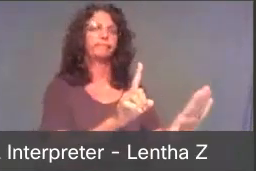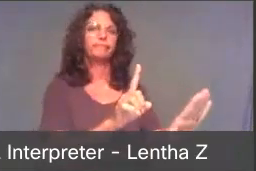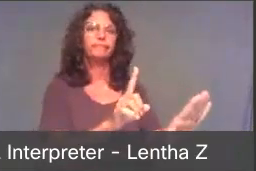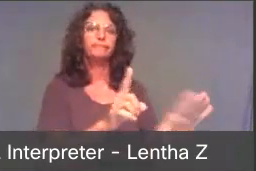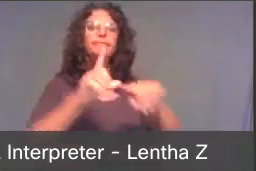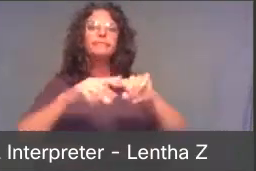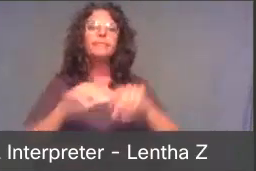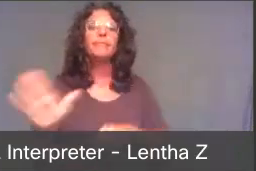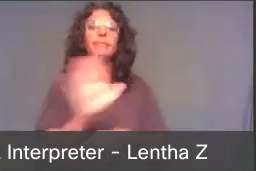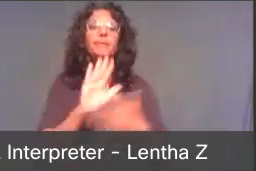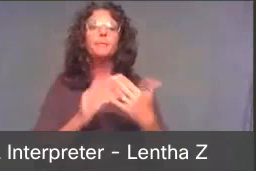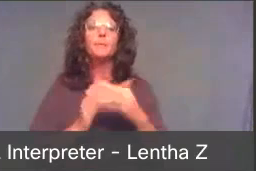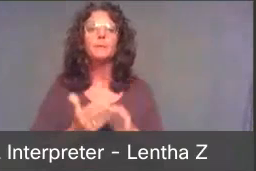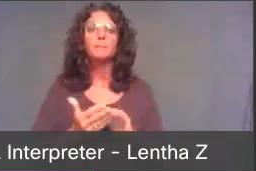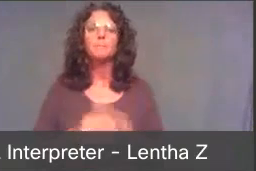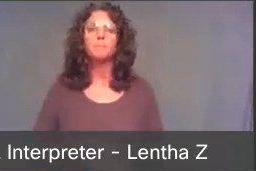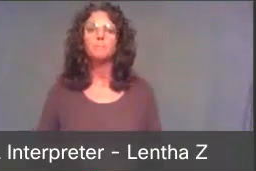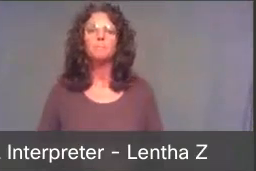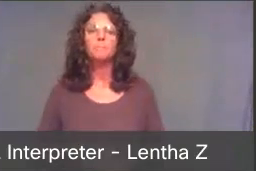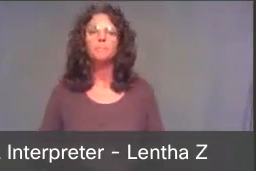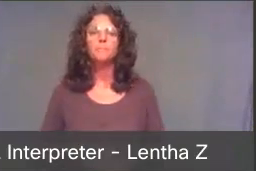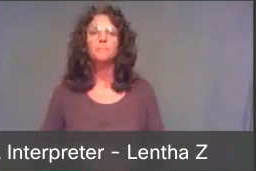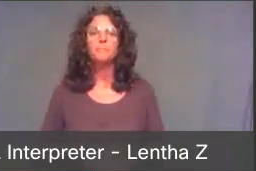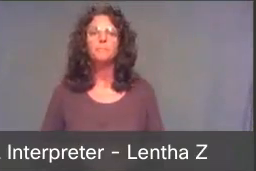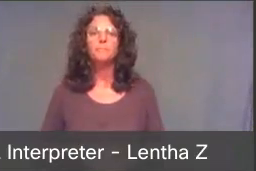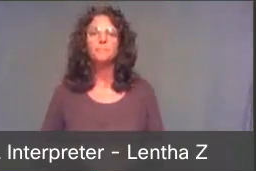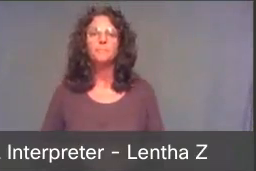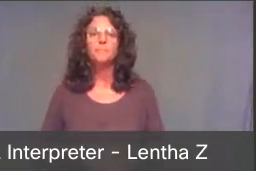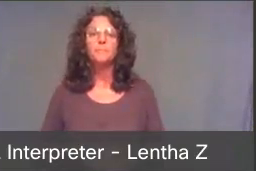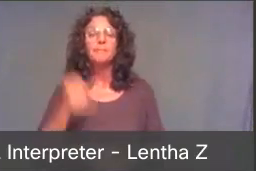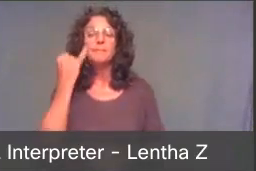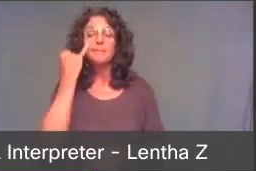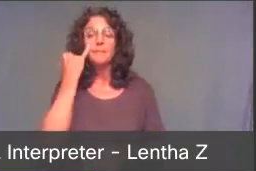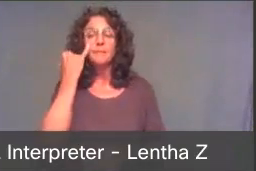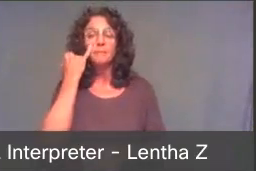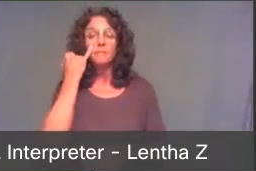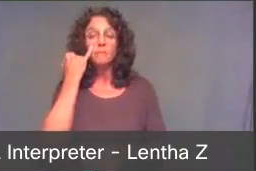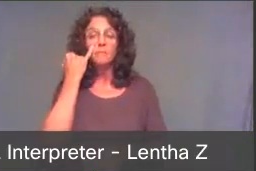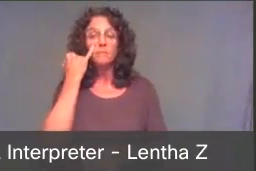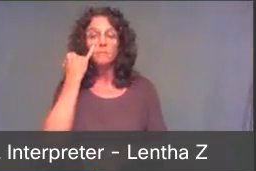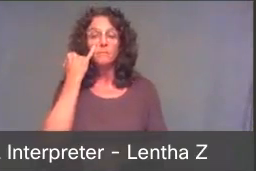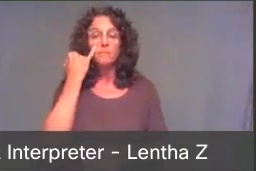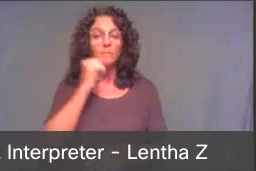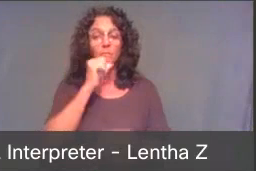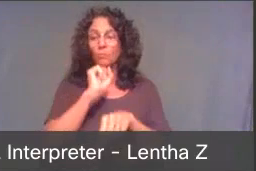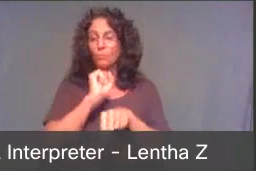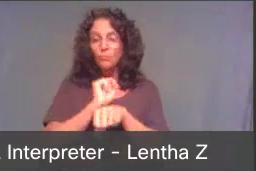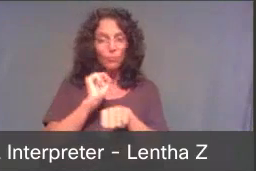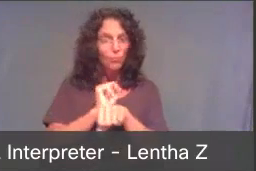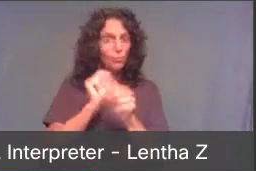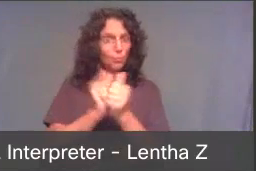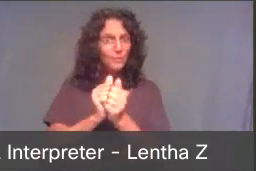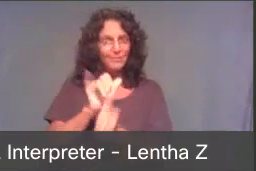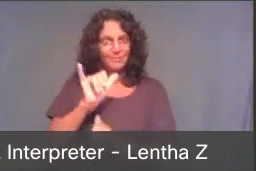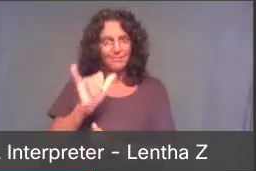in. You know, things that I think when you don't work with a refugee or immigrant population, it's